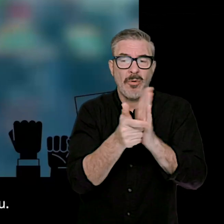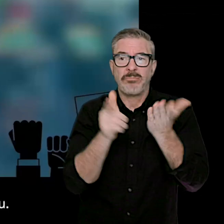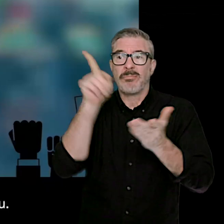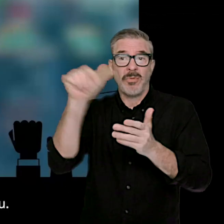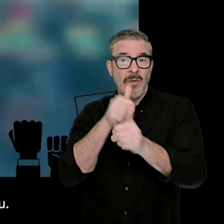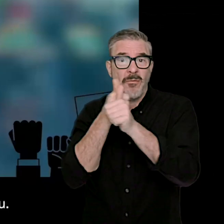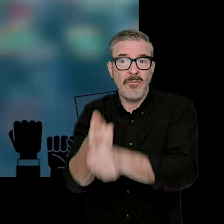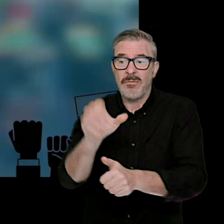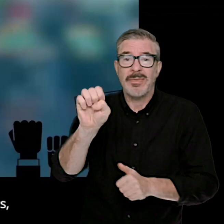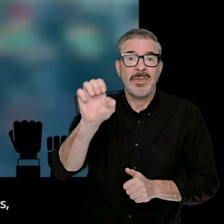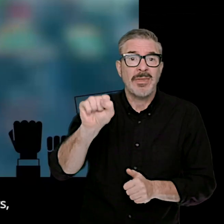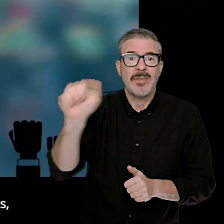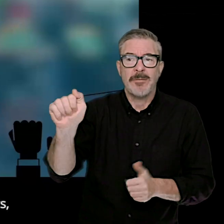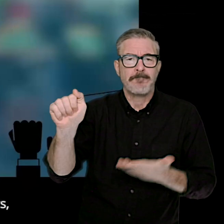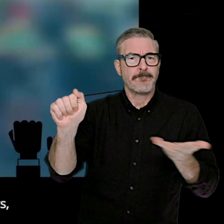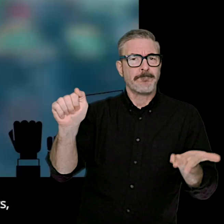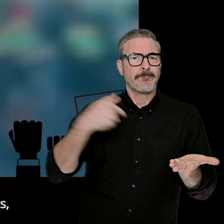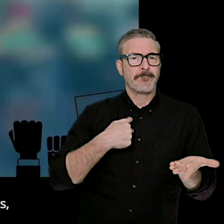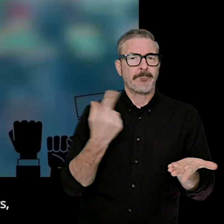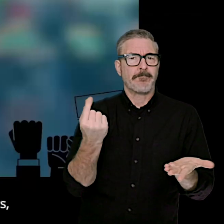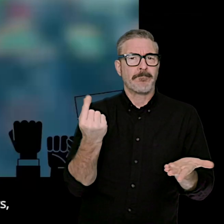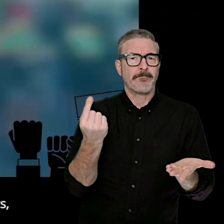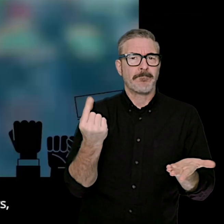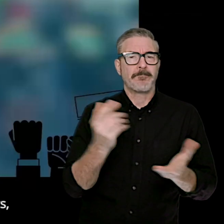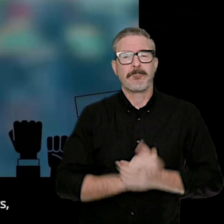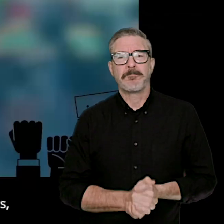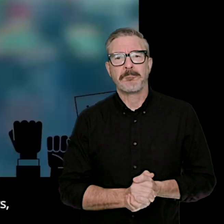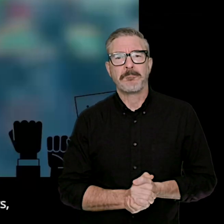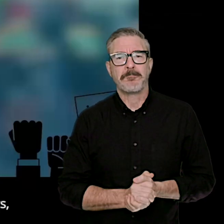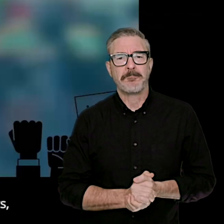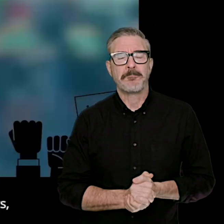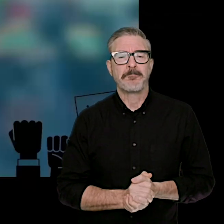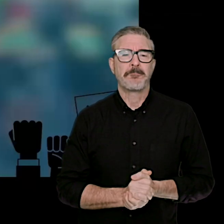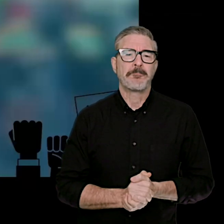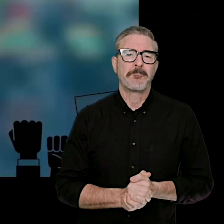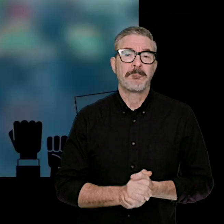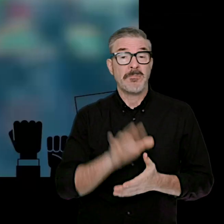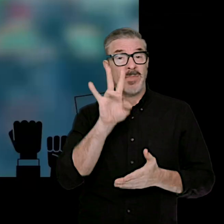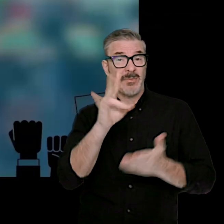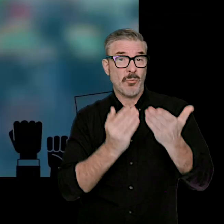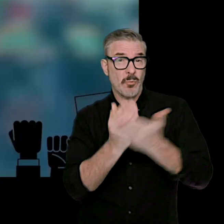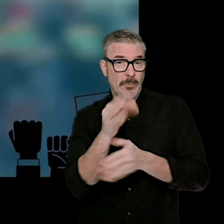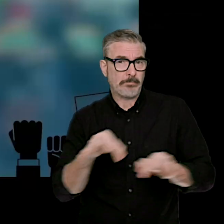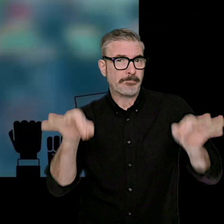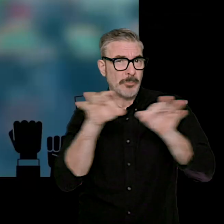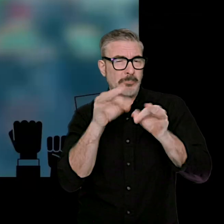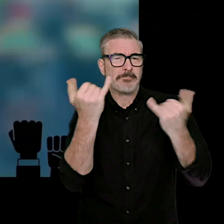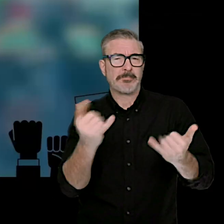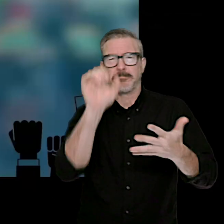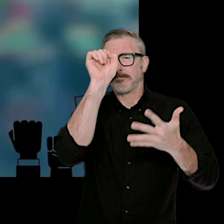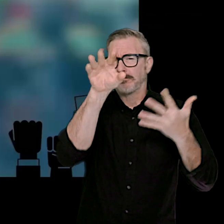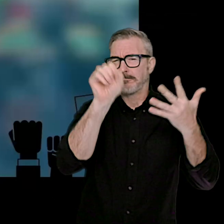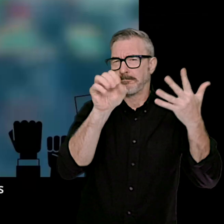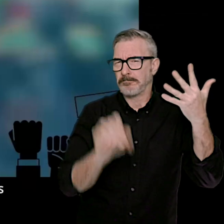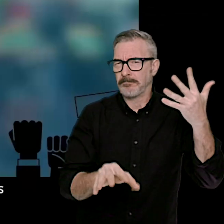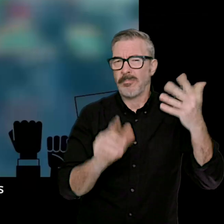to you. And lastly, through those seven rights, we're also going to discuss how employers can